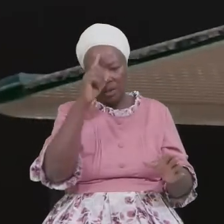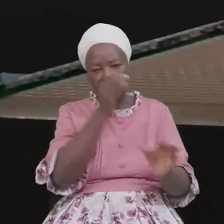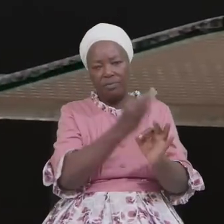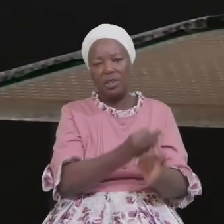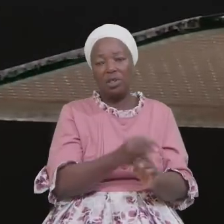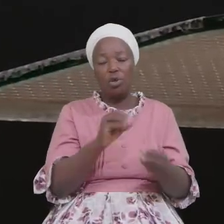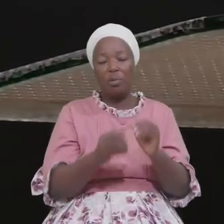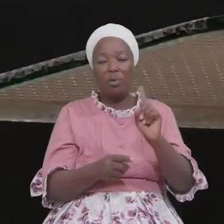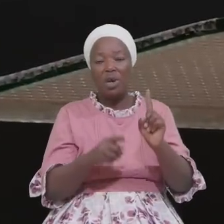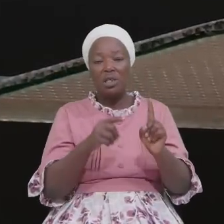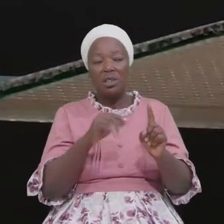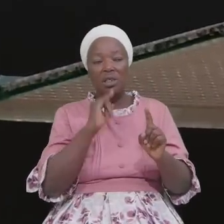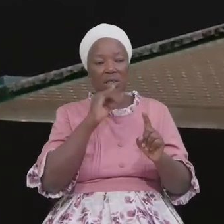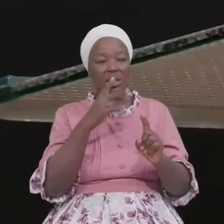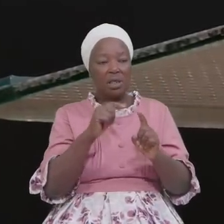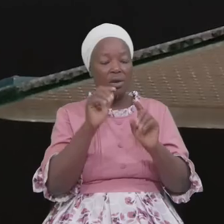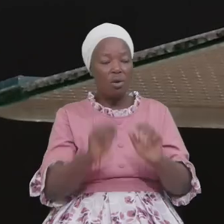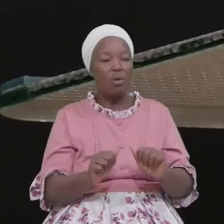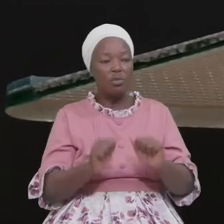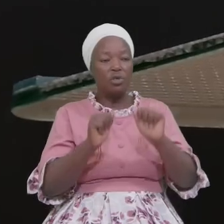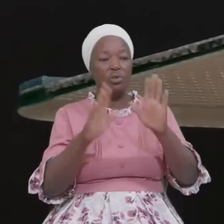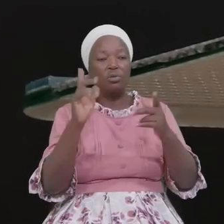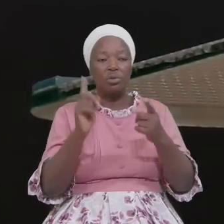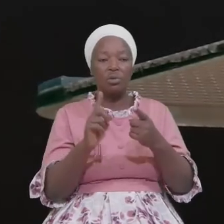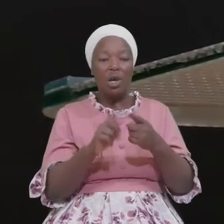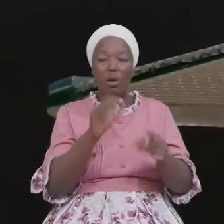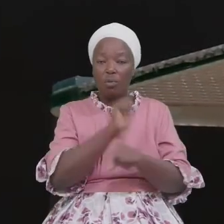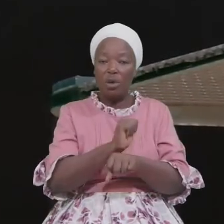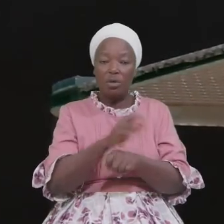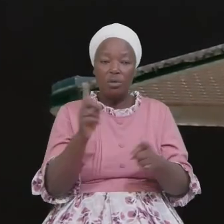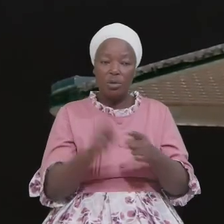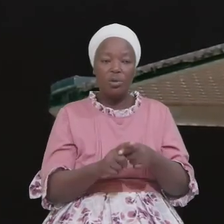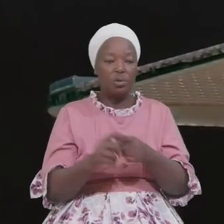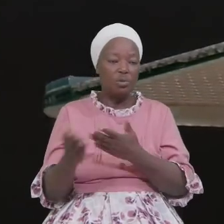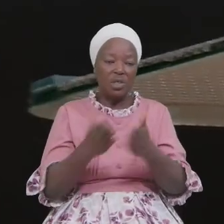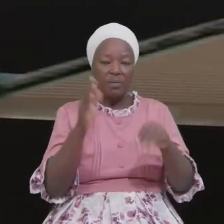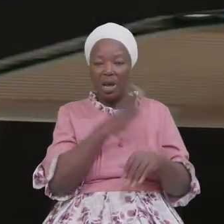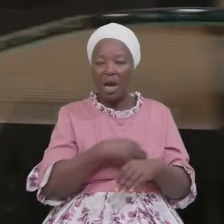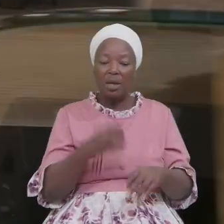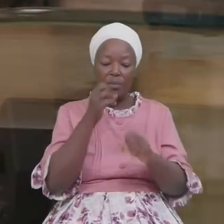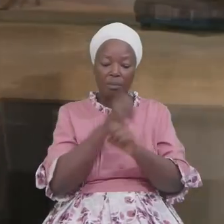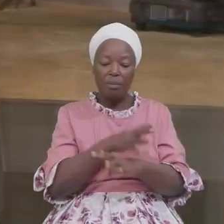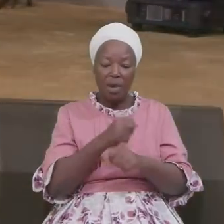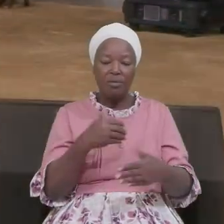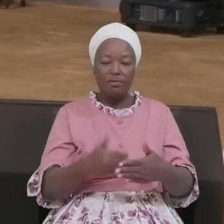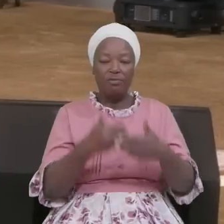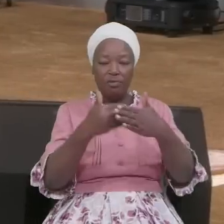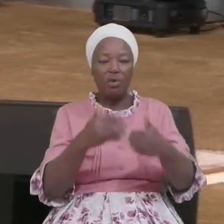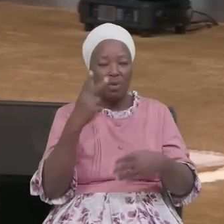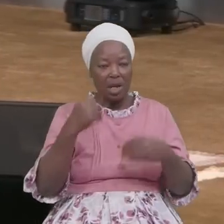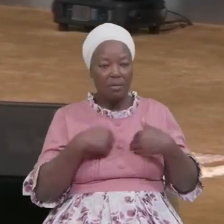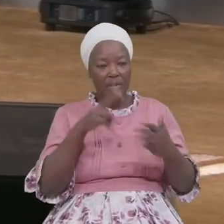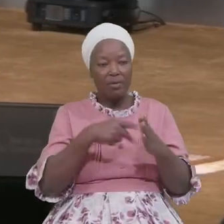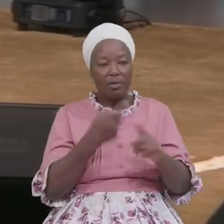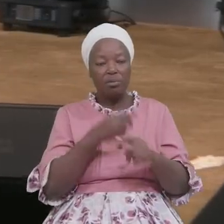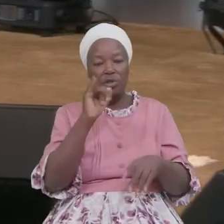Number one is the commission to serve and march forward. Already we read from Joshua chapter 1, verses